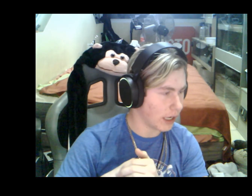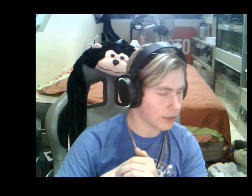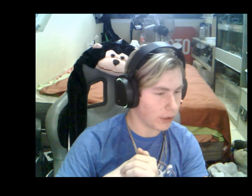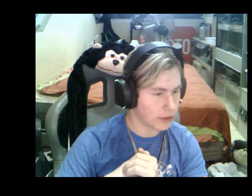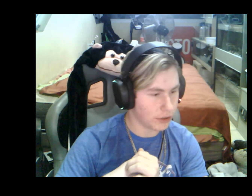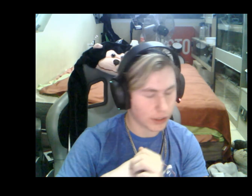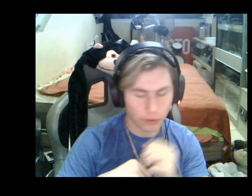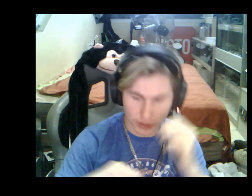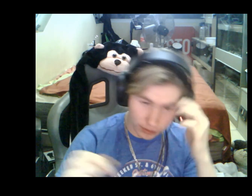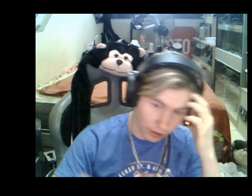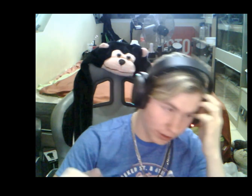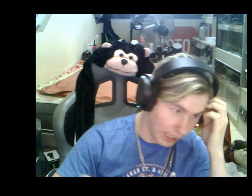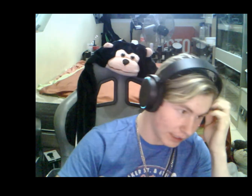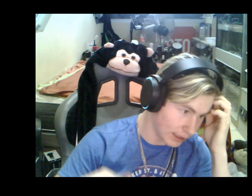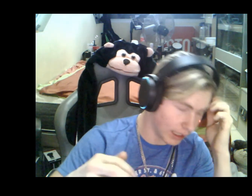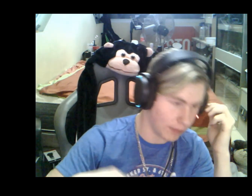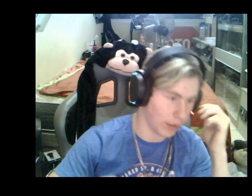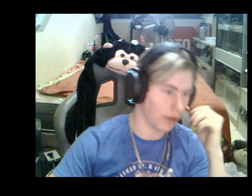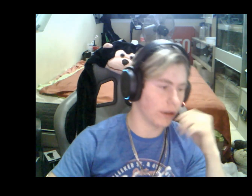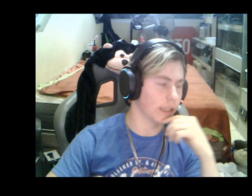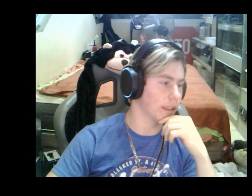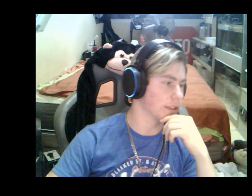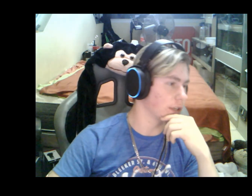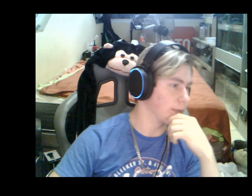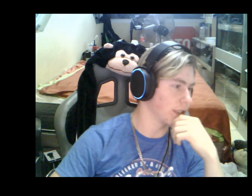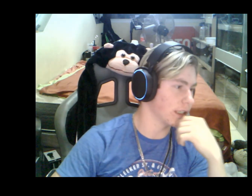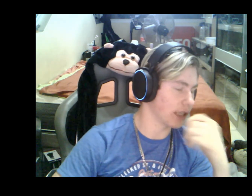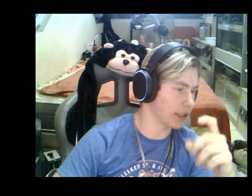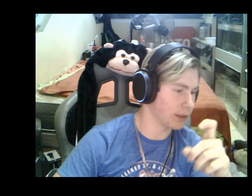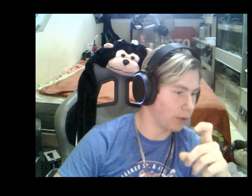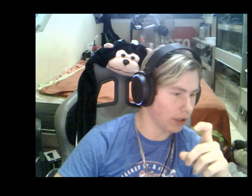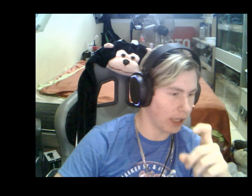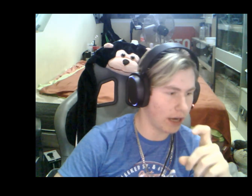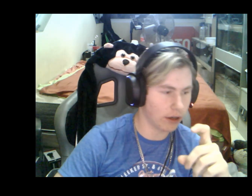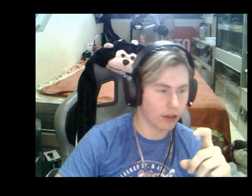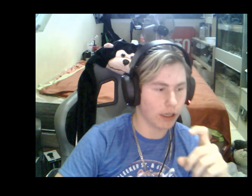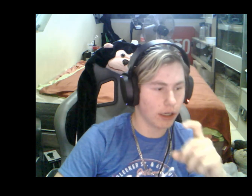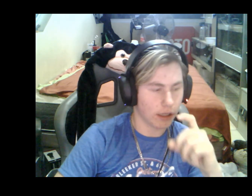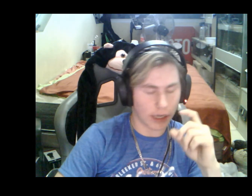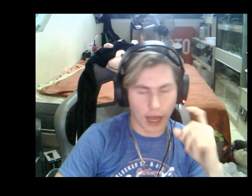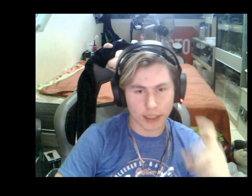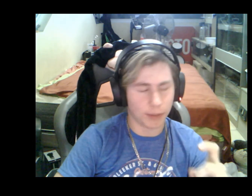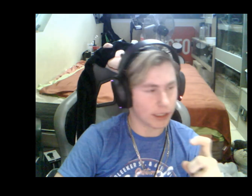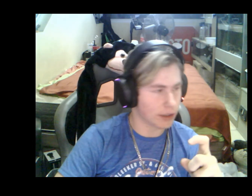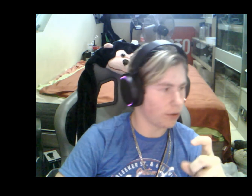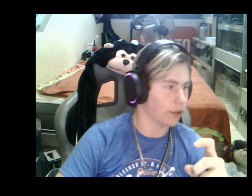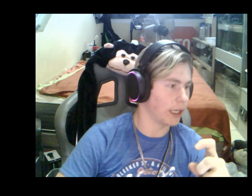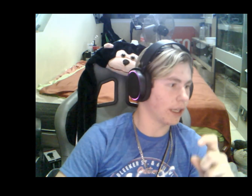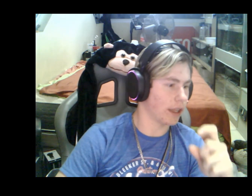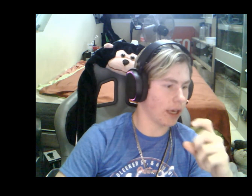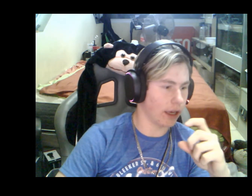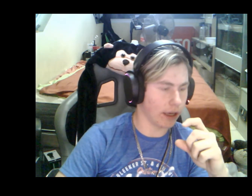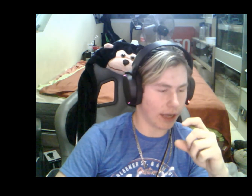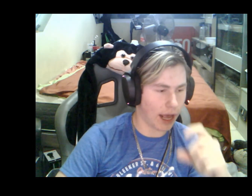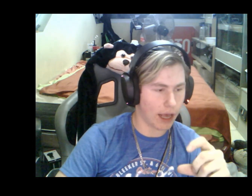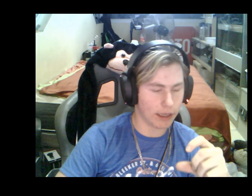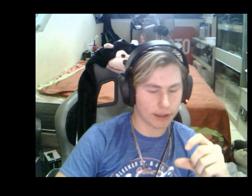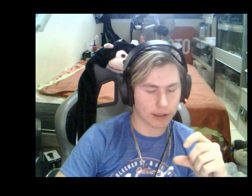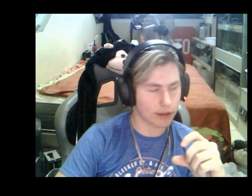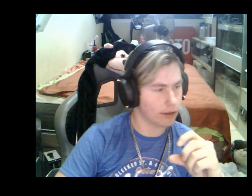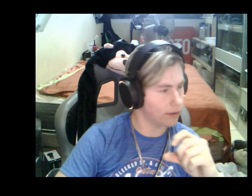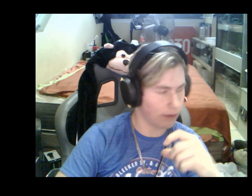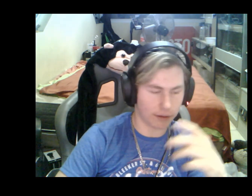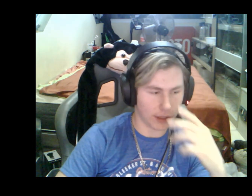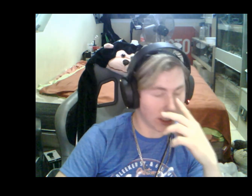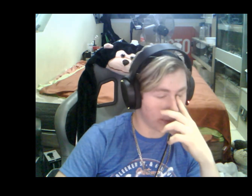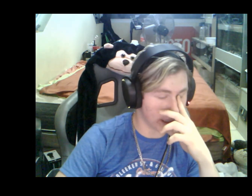If you guys want to, you can also donate down below in the description. There's like a small little arrow that has my Discord link there. It